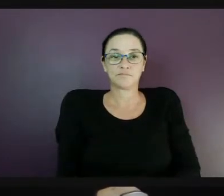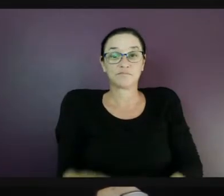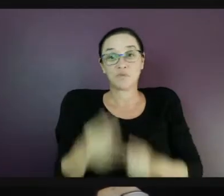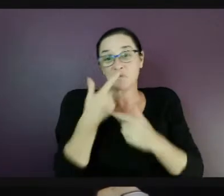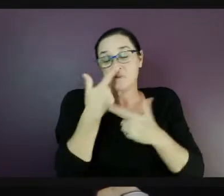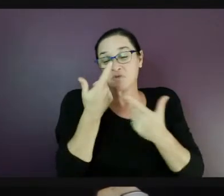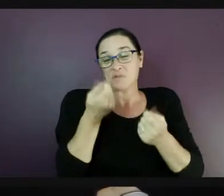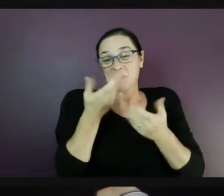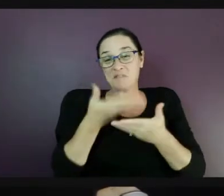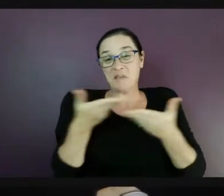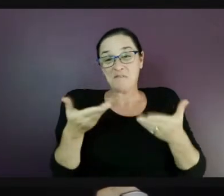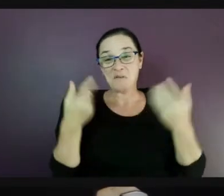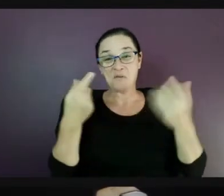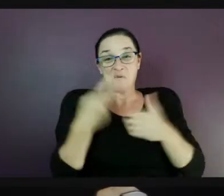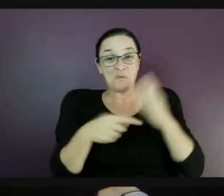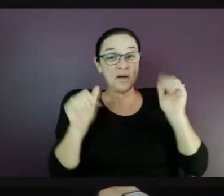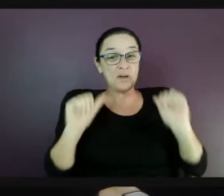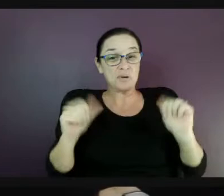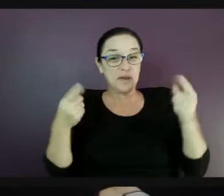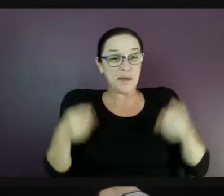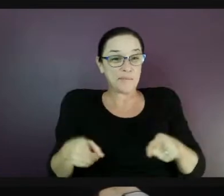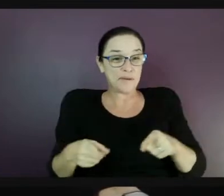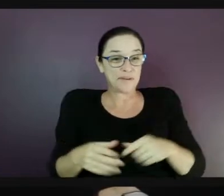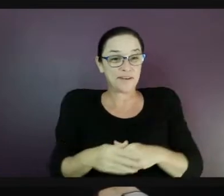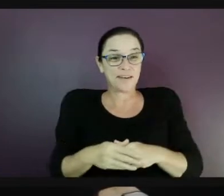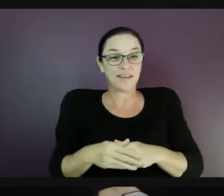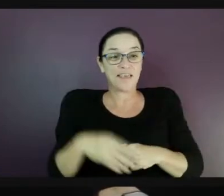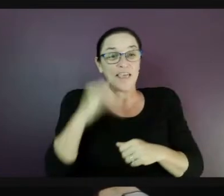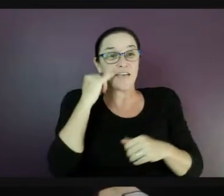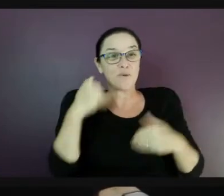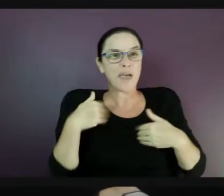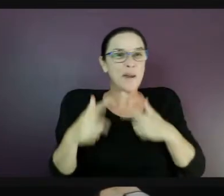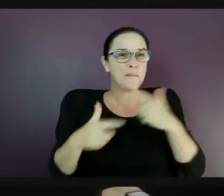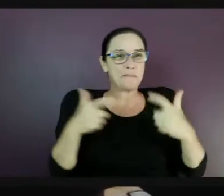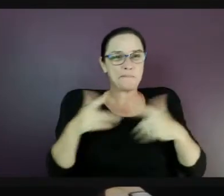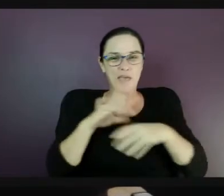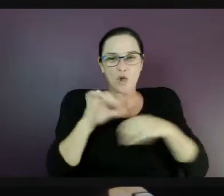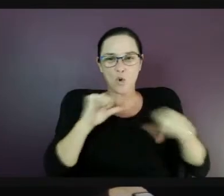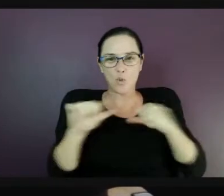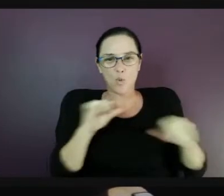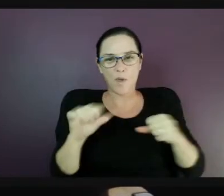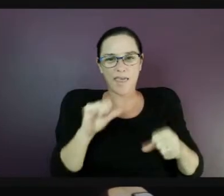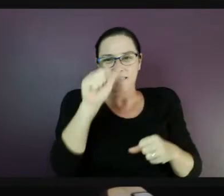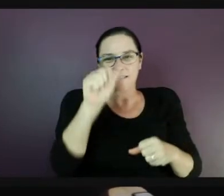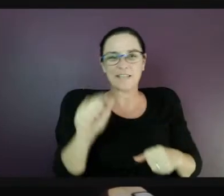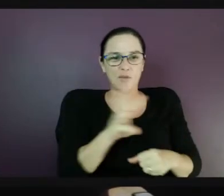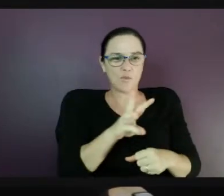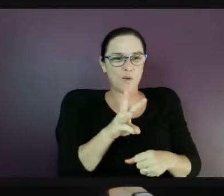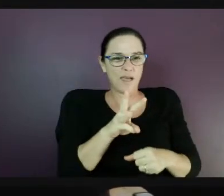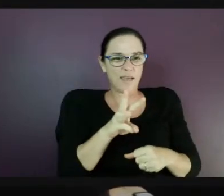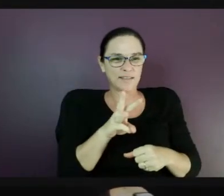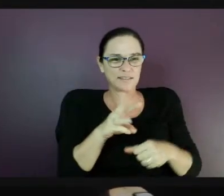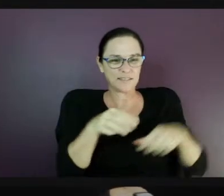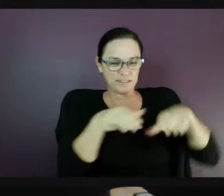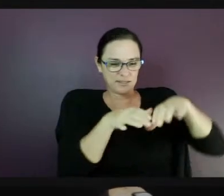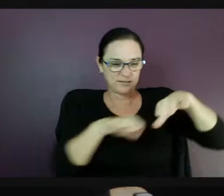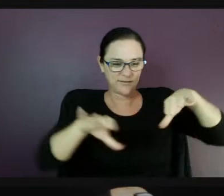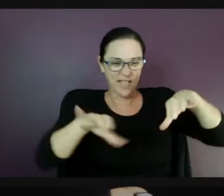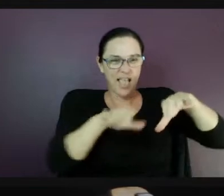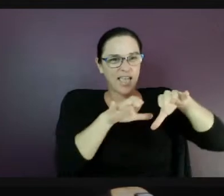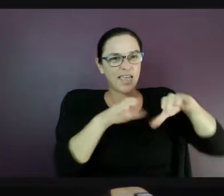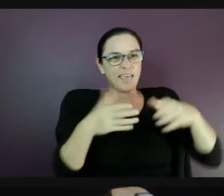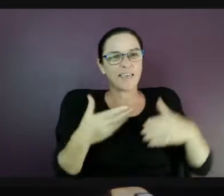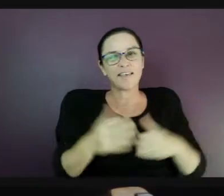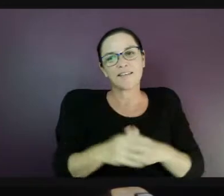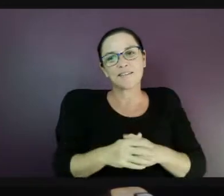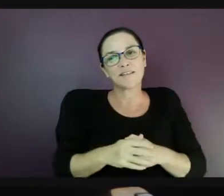stuff as far as what could happen if we were to have a big earthquake on the southwest flank, or even moderate sized earthquake. Maybe that opens this possibility. That's why it's worth